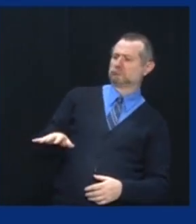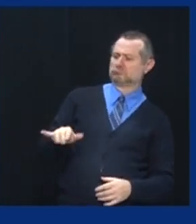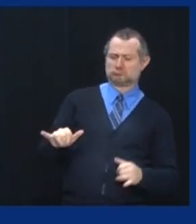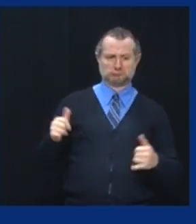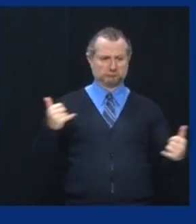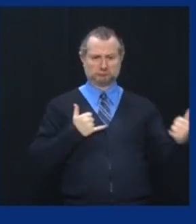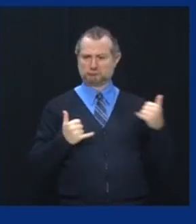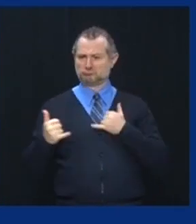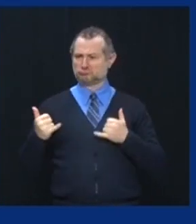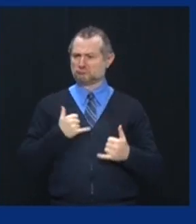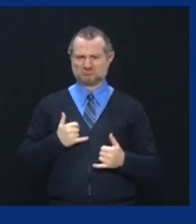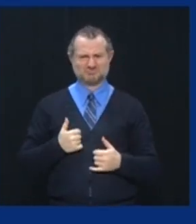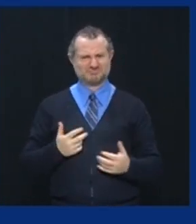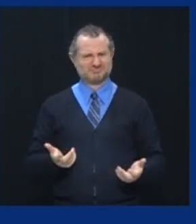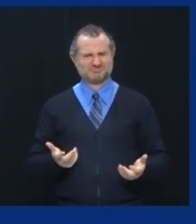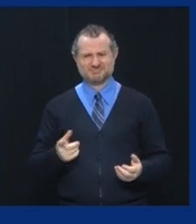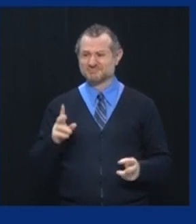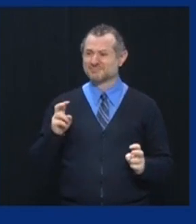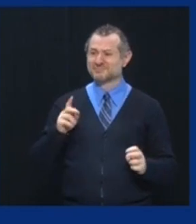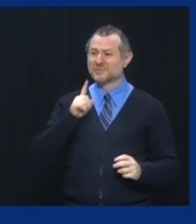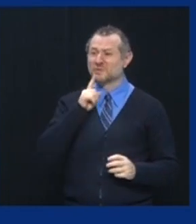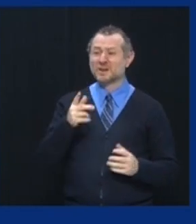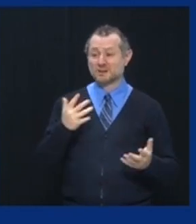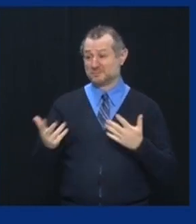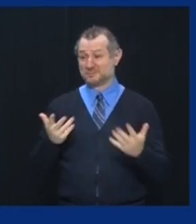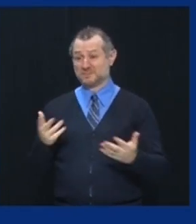of slow hospitals